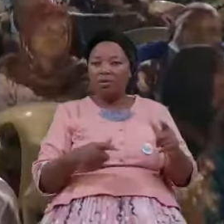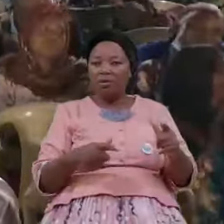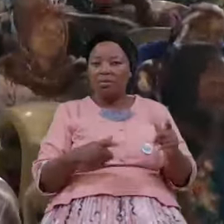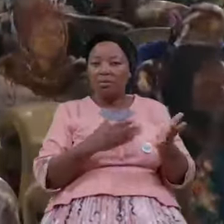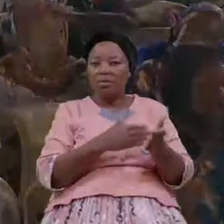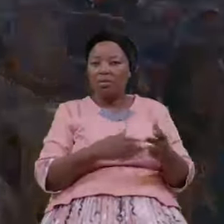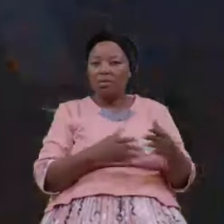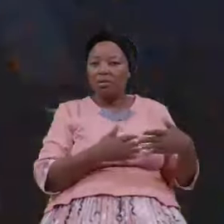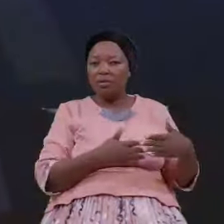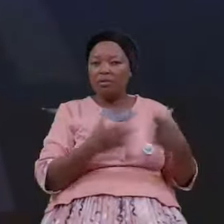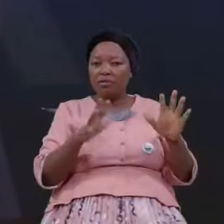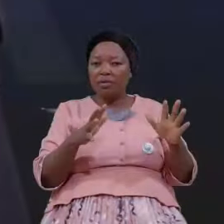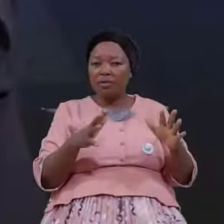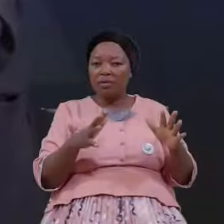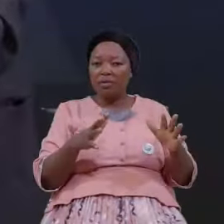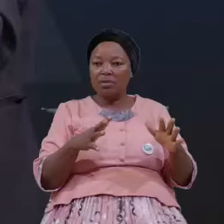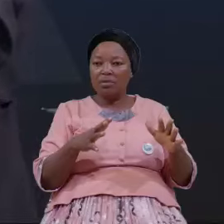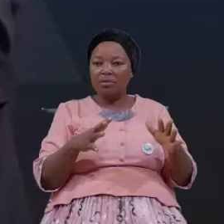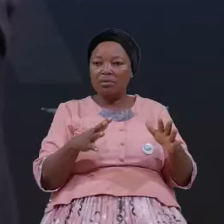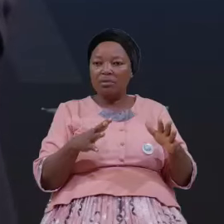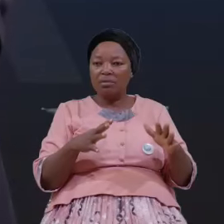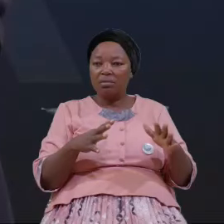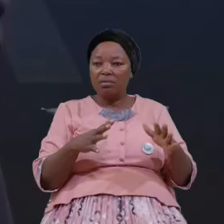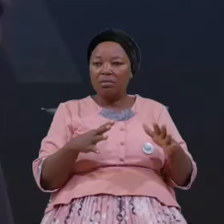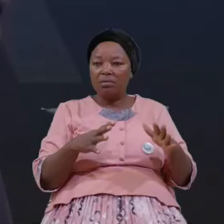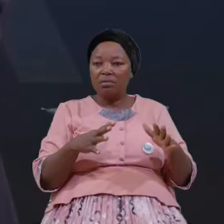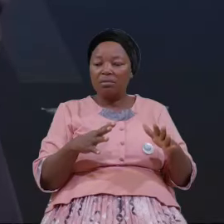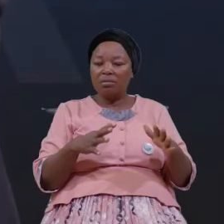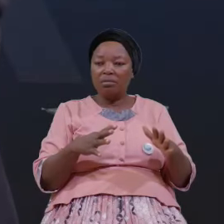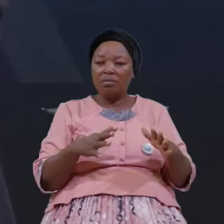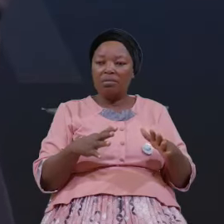Please, let's hurry up. Let's still